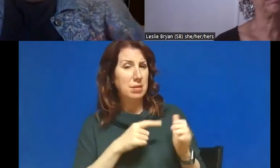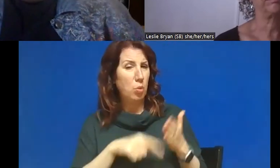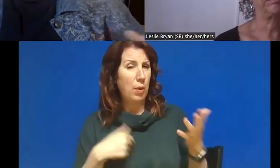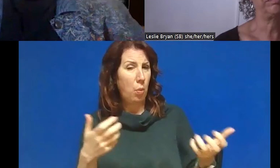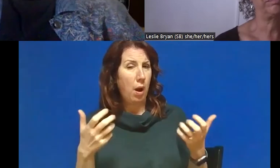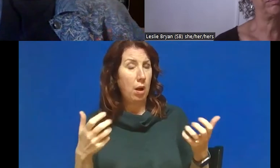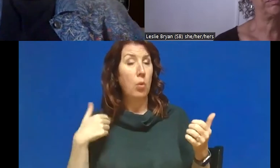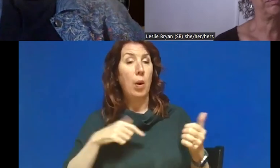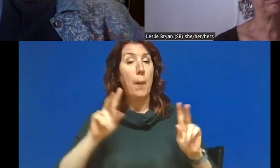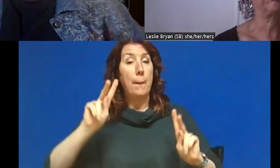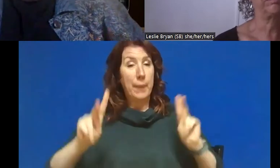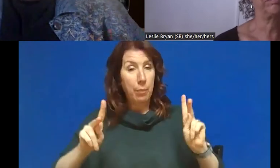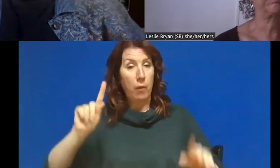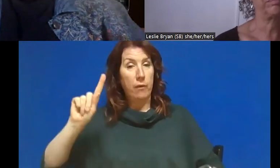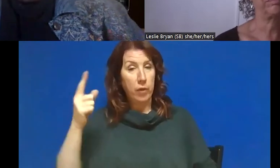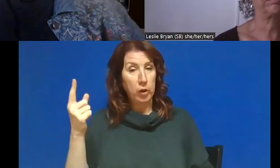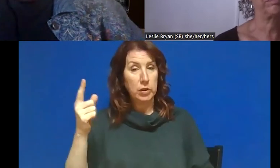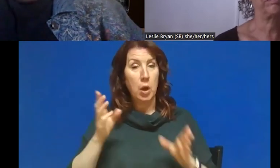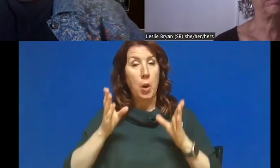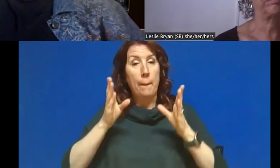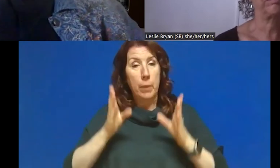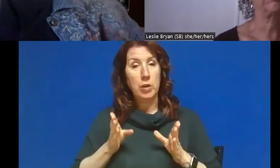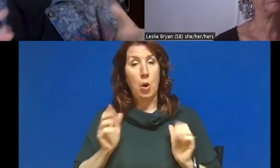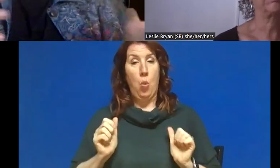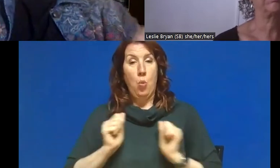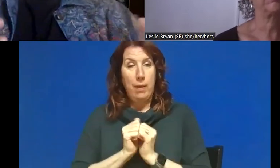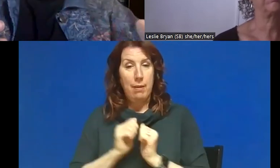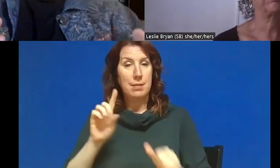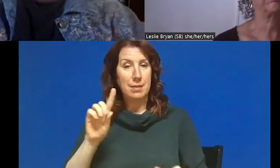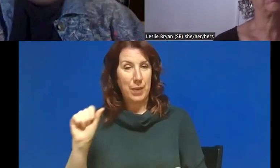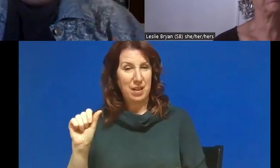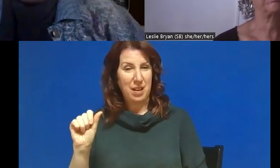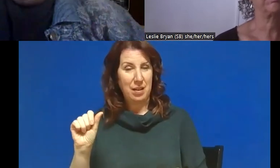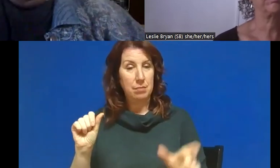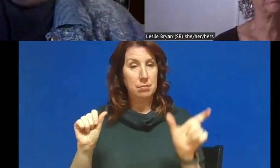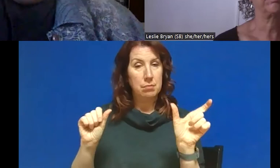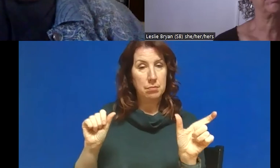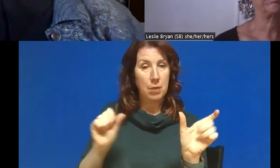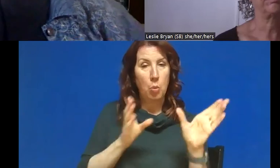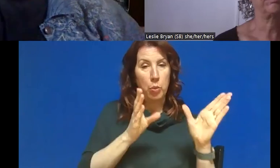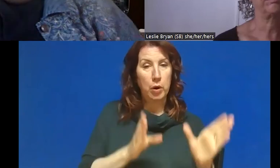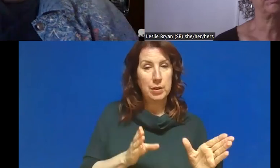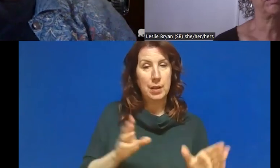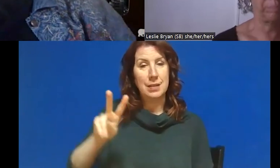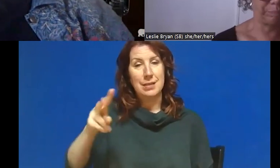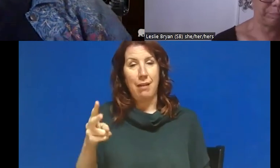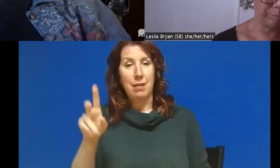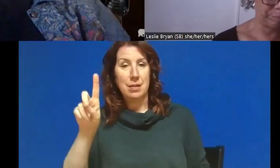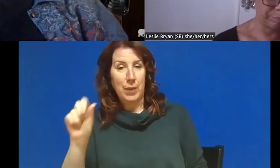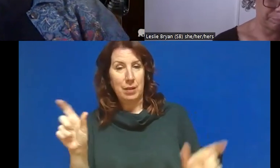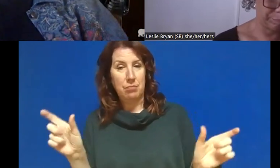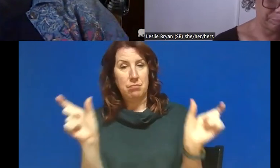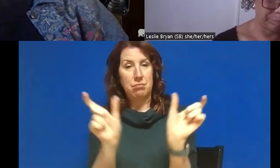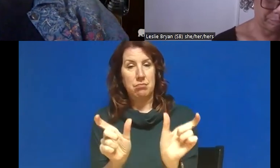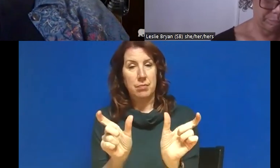we are people first. I'm a person with a disability. So that's really where the person first started, is like